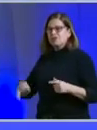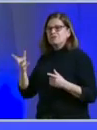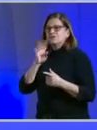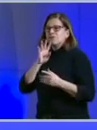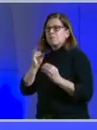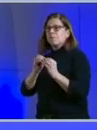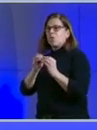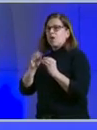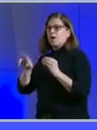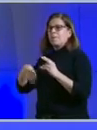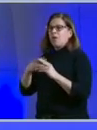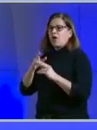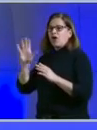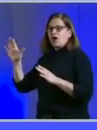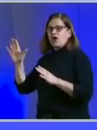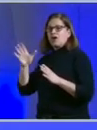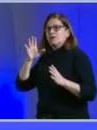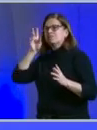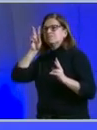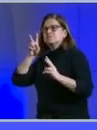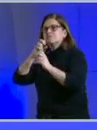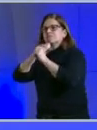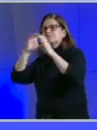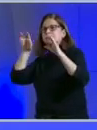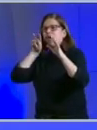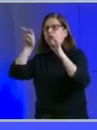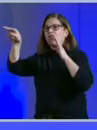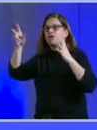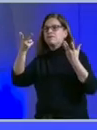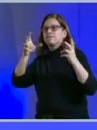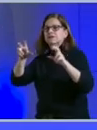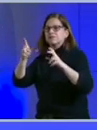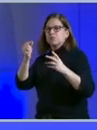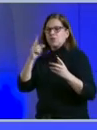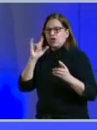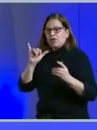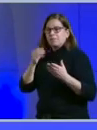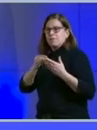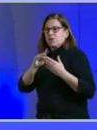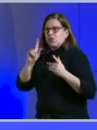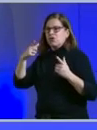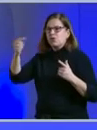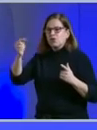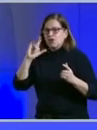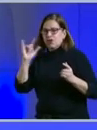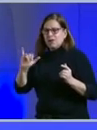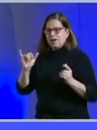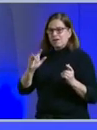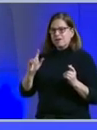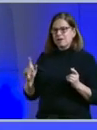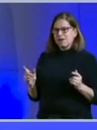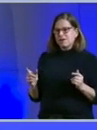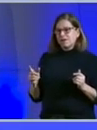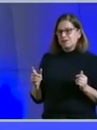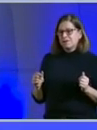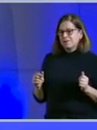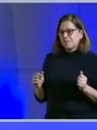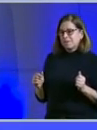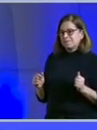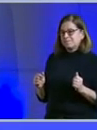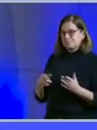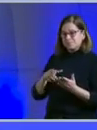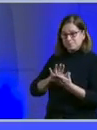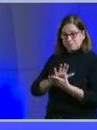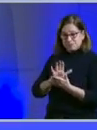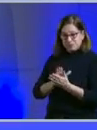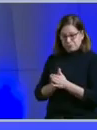years. But we need your help too. We don't do this alone. And so in your program on the back, you're going to see a set of dates for Fair